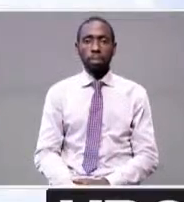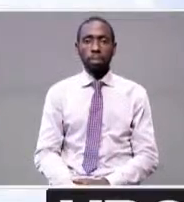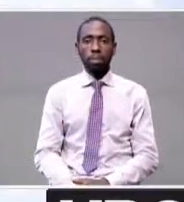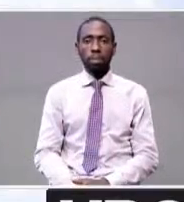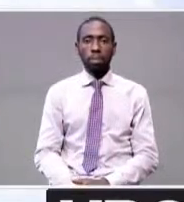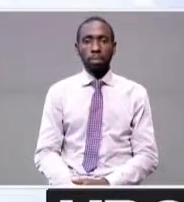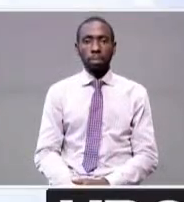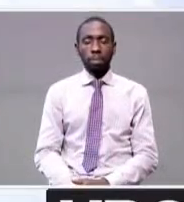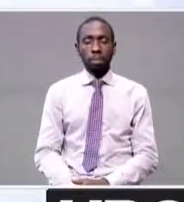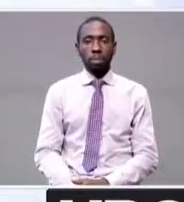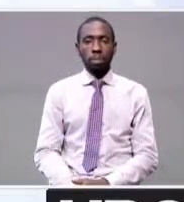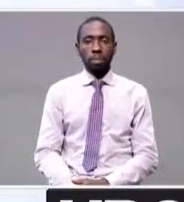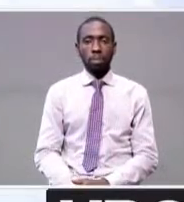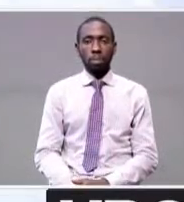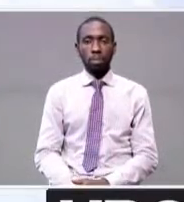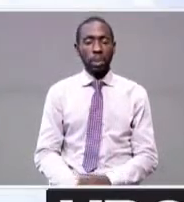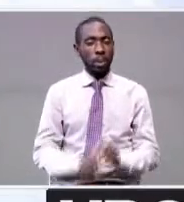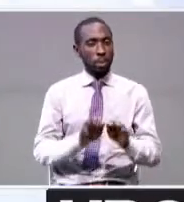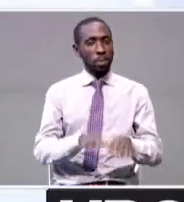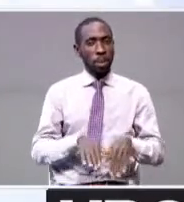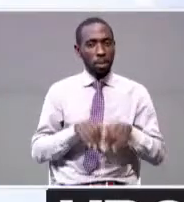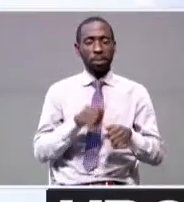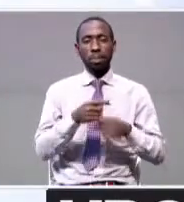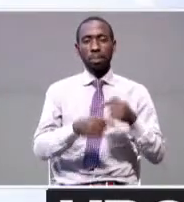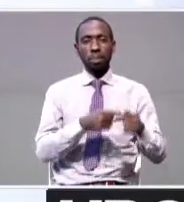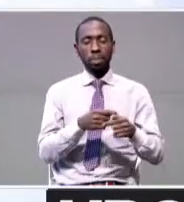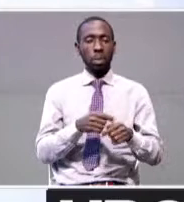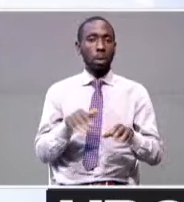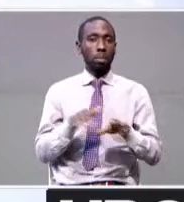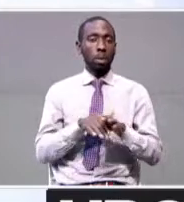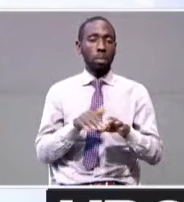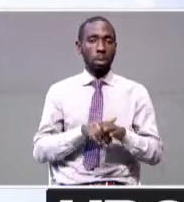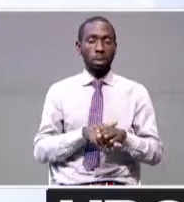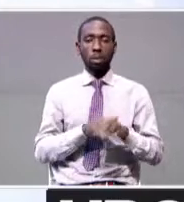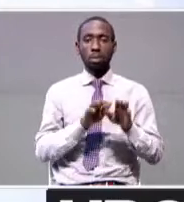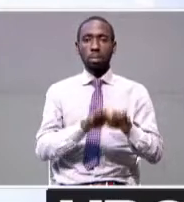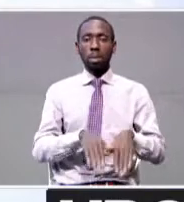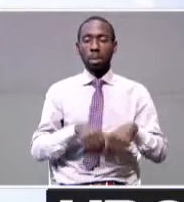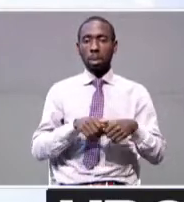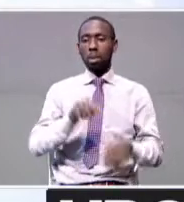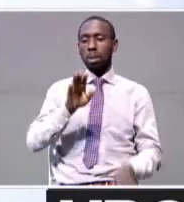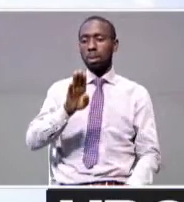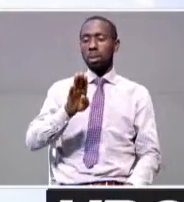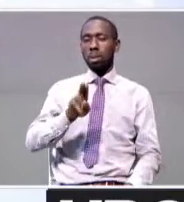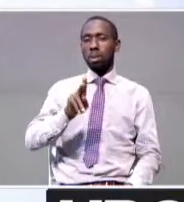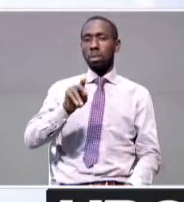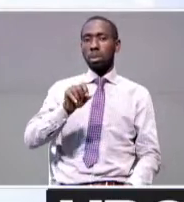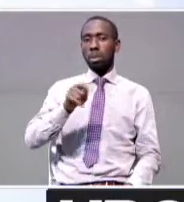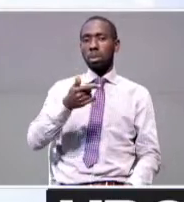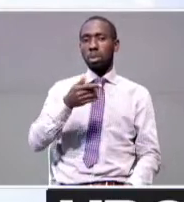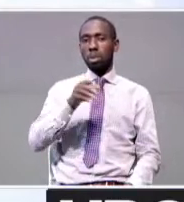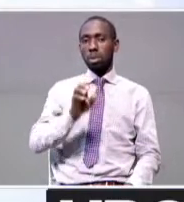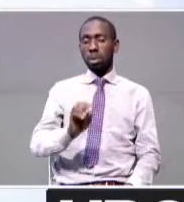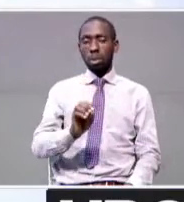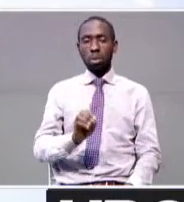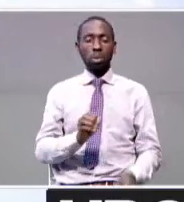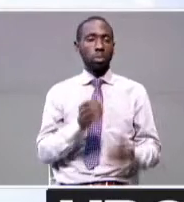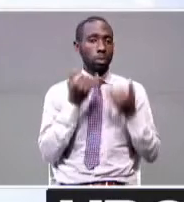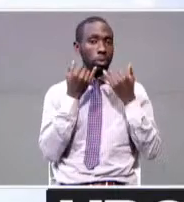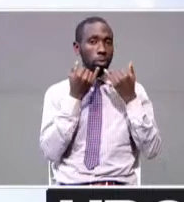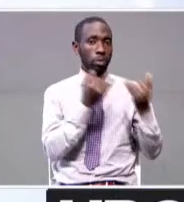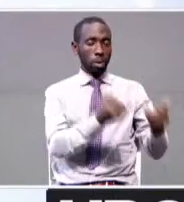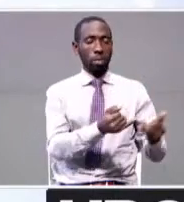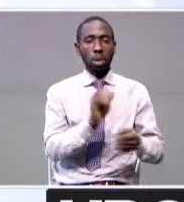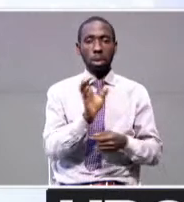Nga tukyali mu nsonga za Parliament, omubaka akiikirira ababukoto South mu Parliament Twaha Kagabo abulidde akakiiko ka